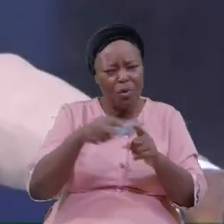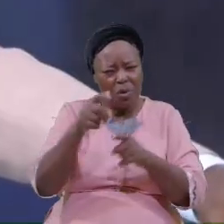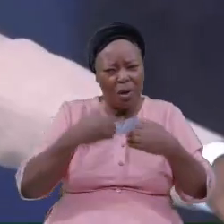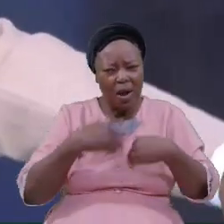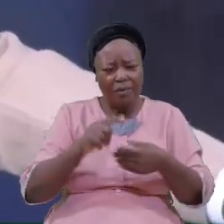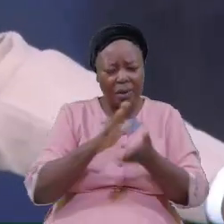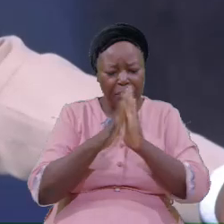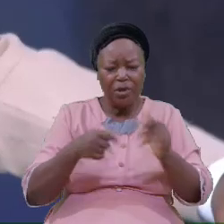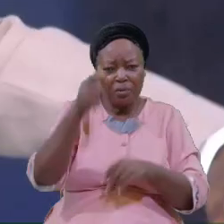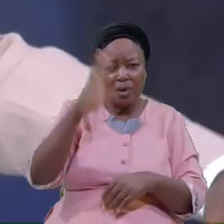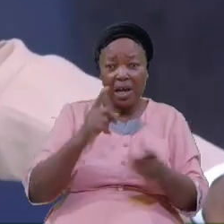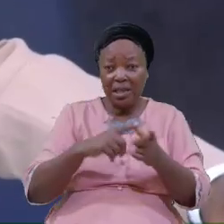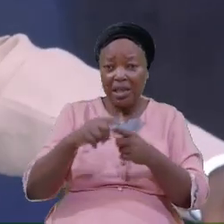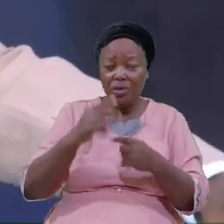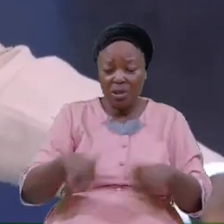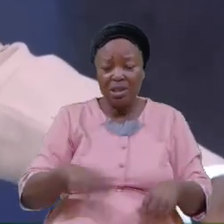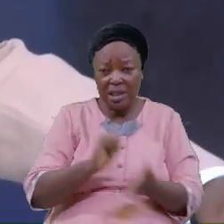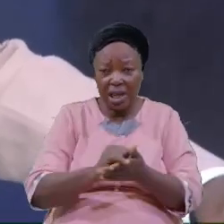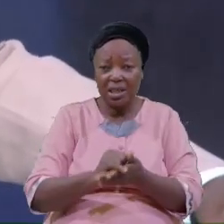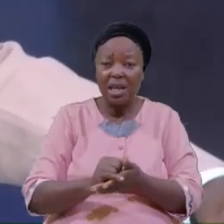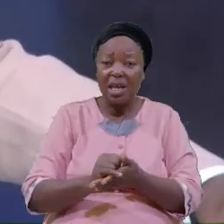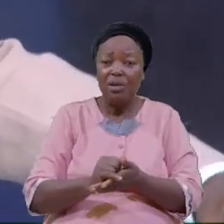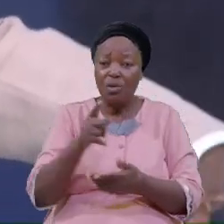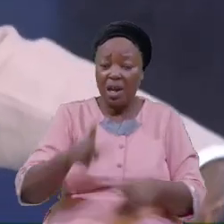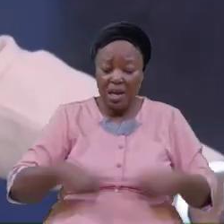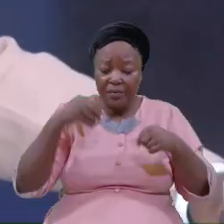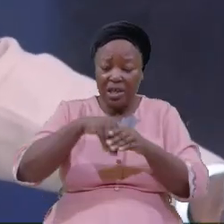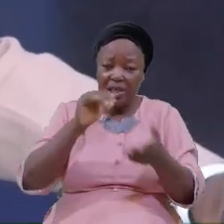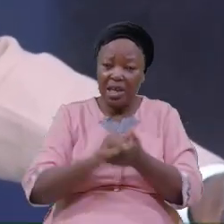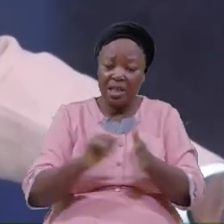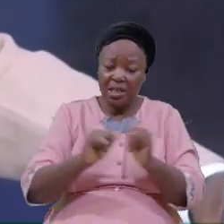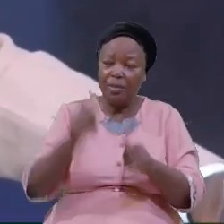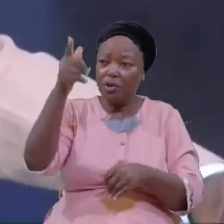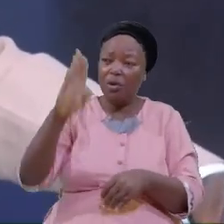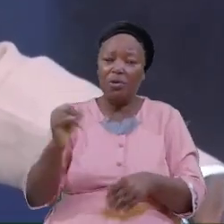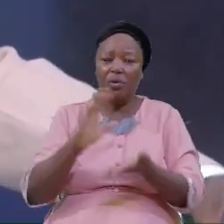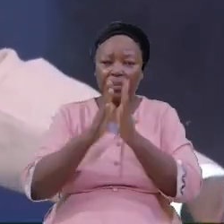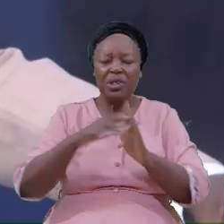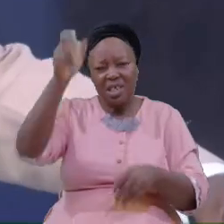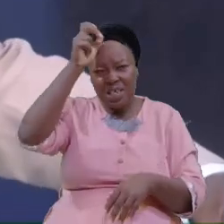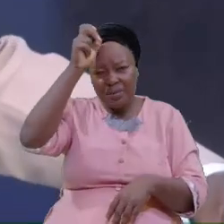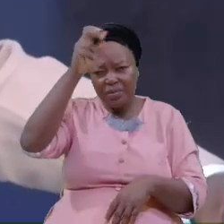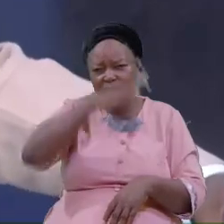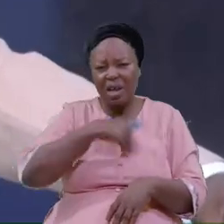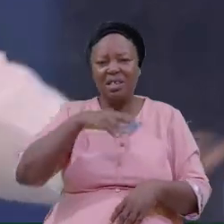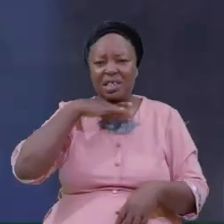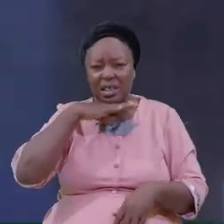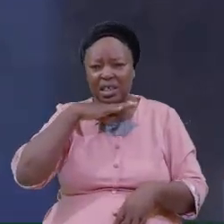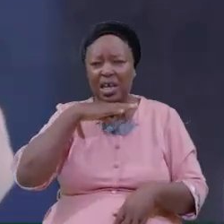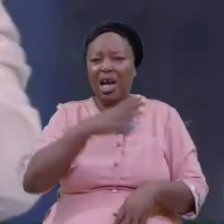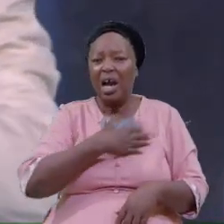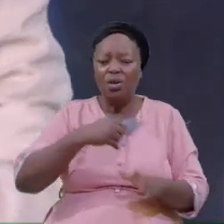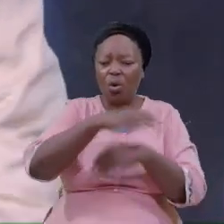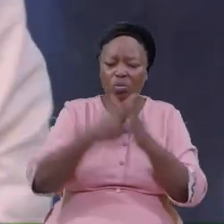you are indwelt by the God of peace, Satan, demons, and defilement, and all those powers